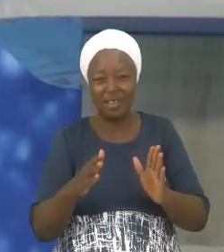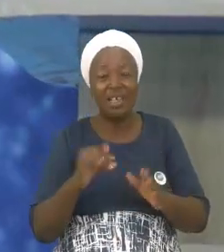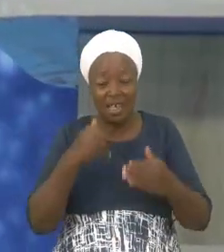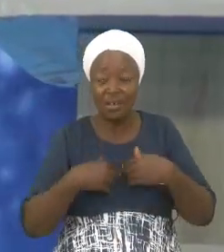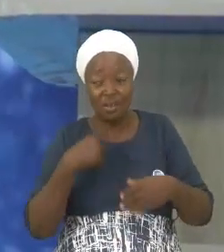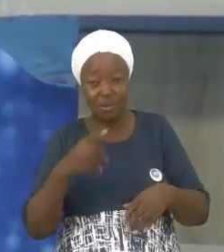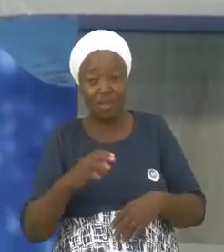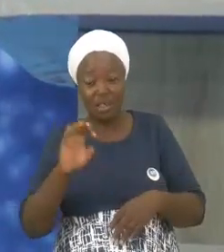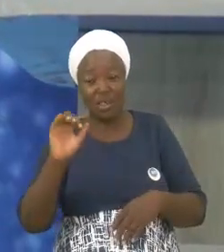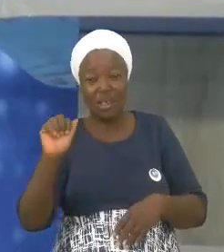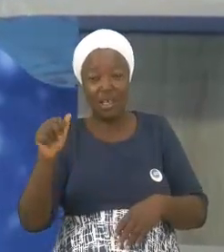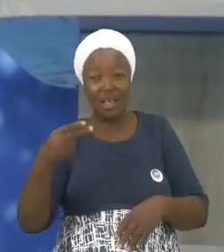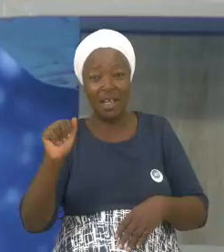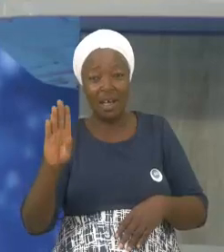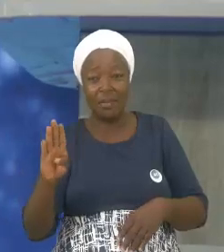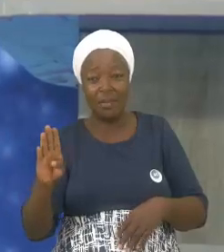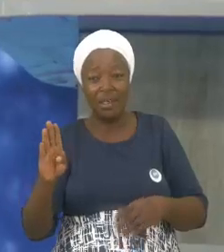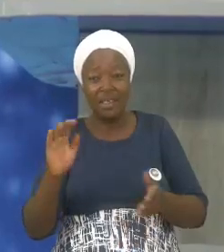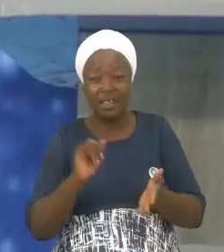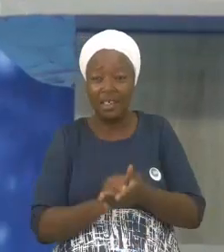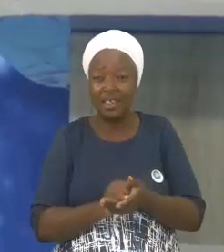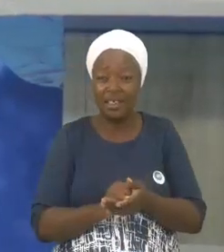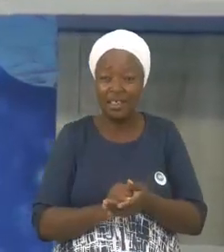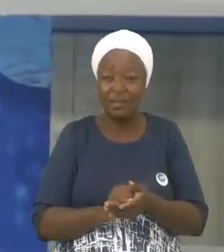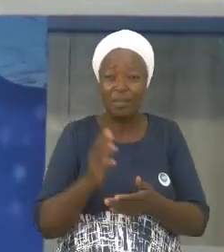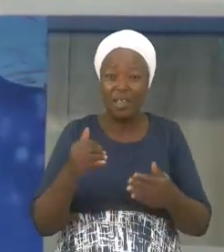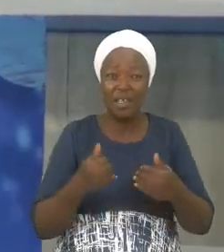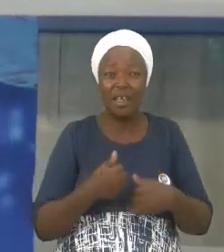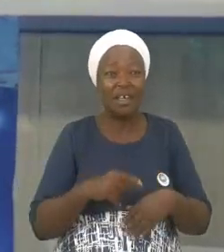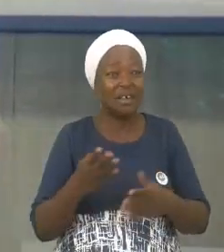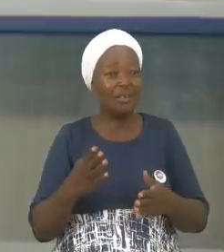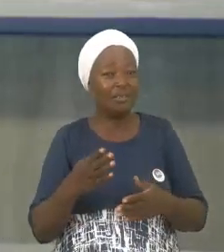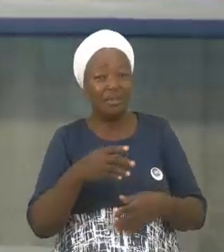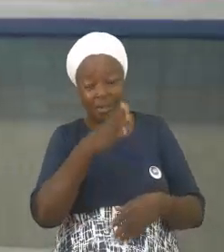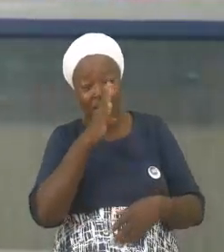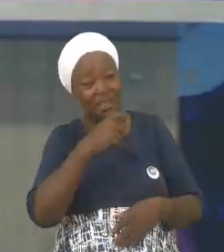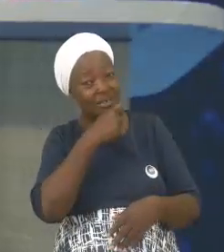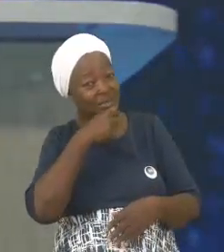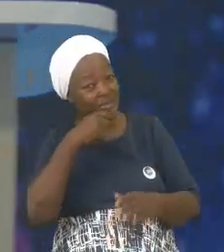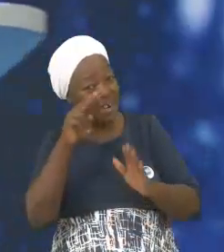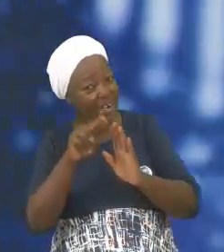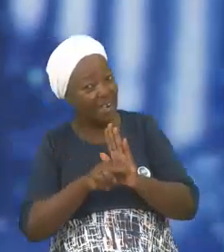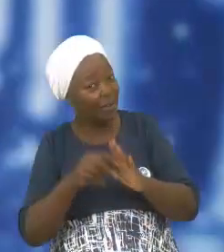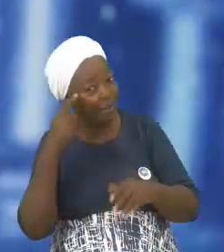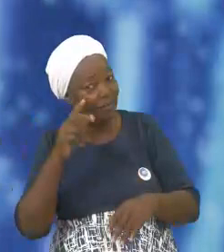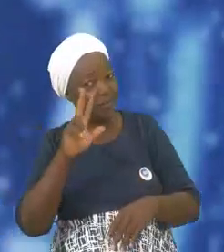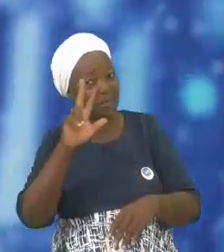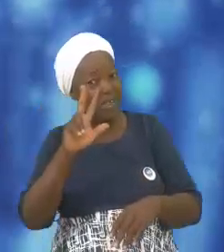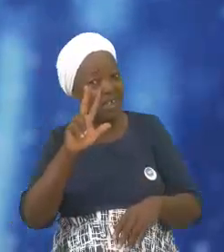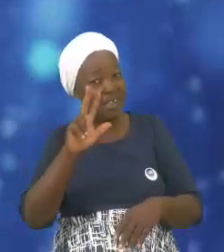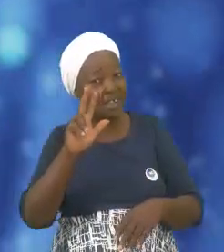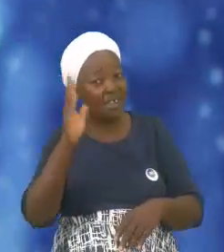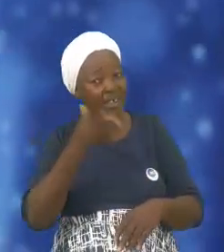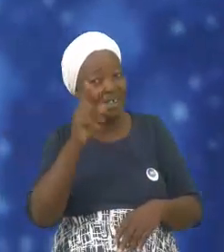dryness for 3.5 years. Now, the Lord said he was bringing